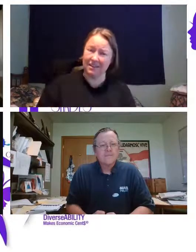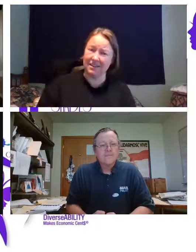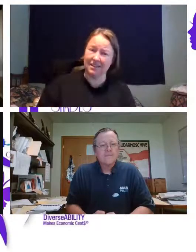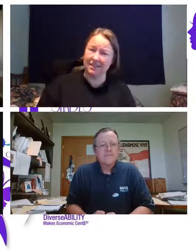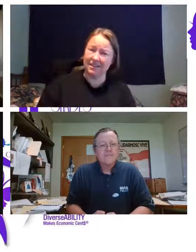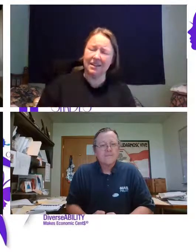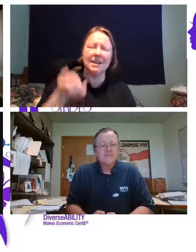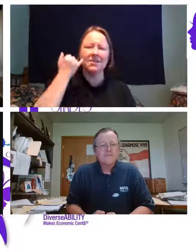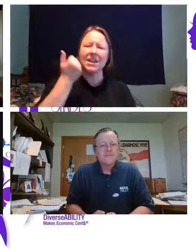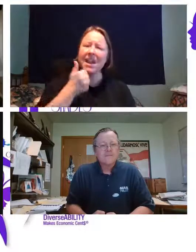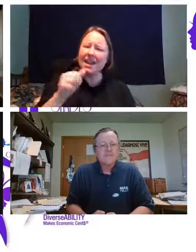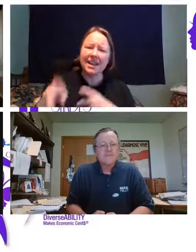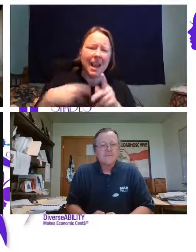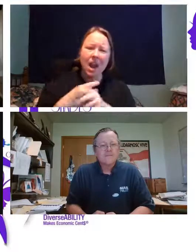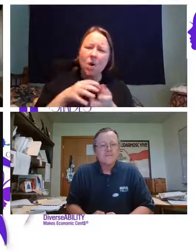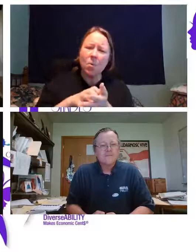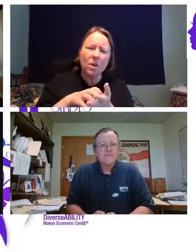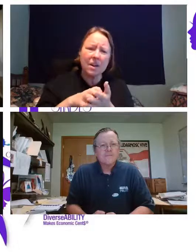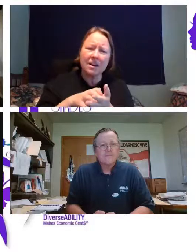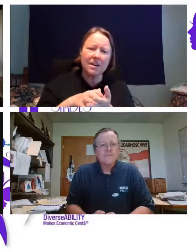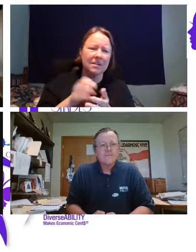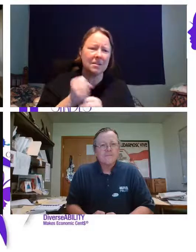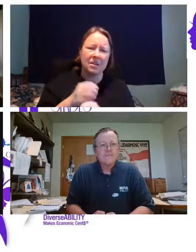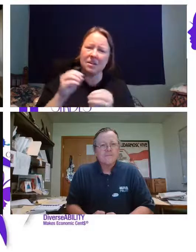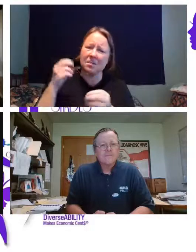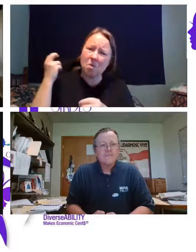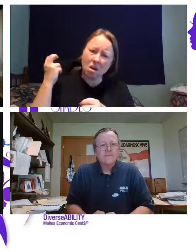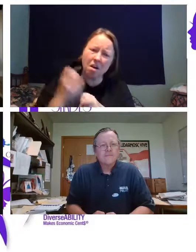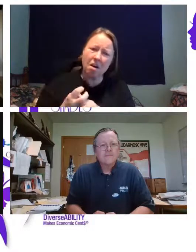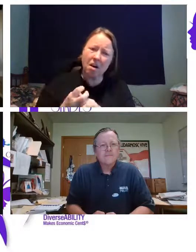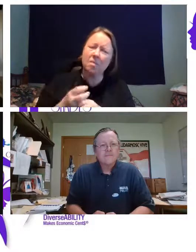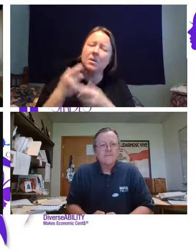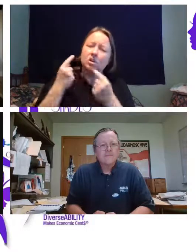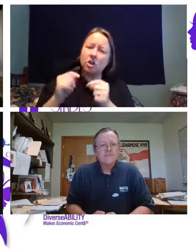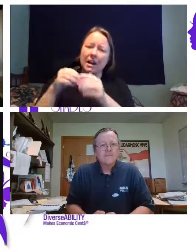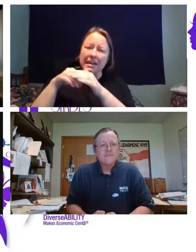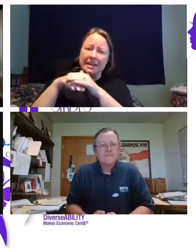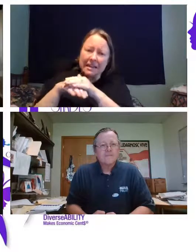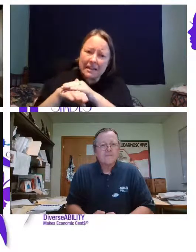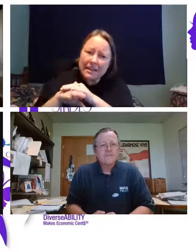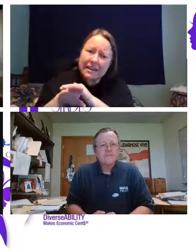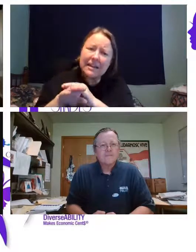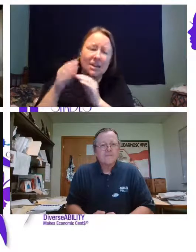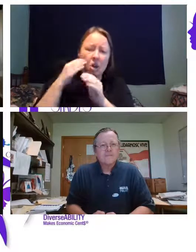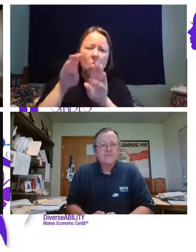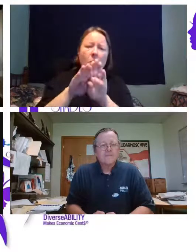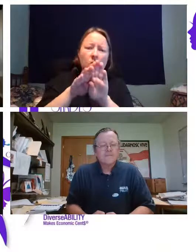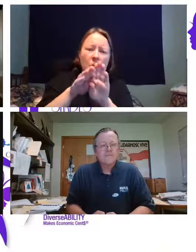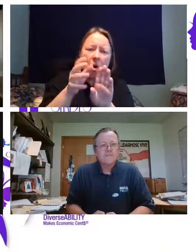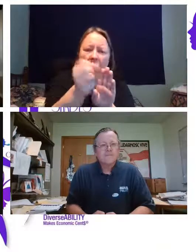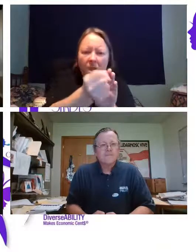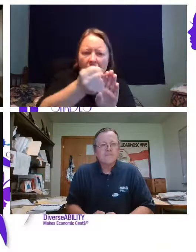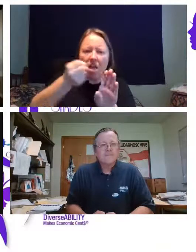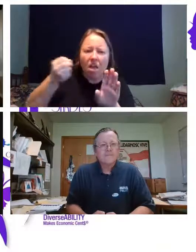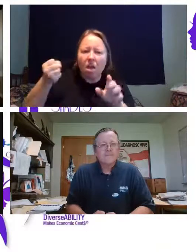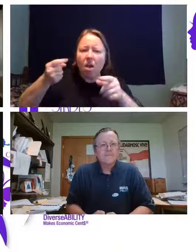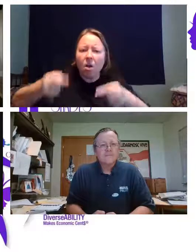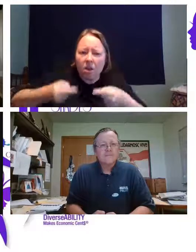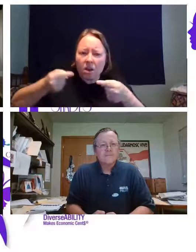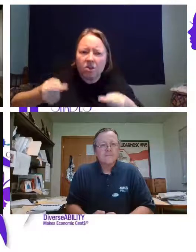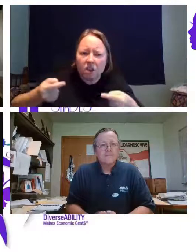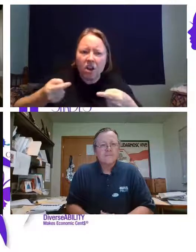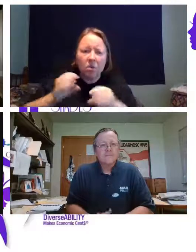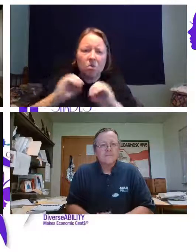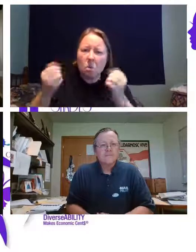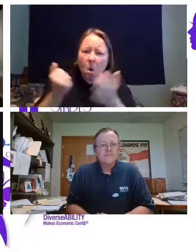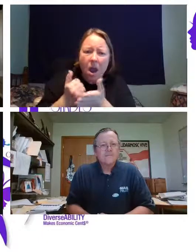any type of weakness, that's going to make it even more difficult. But to try to get in, open the door, get in with your wheelchair without assistance.